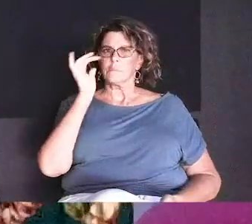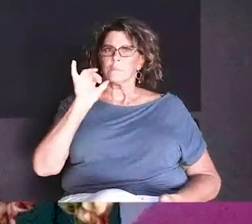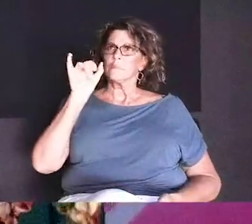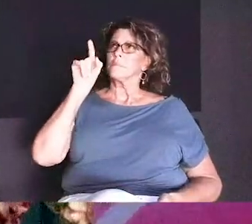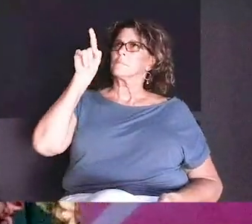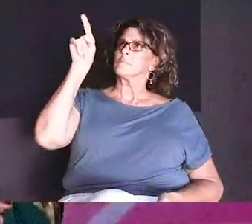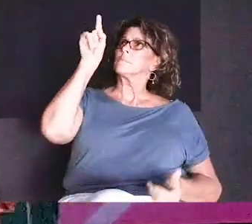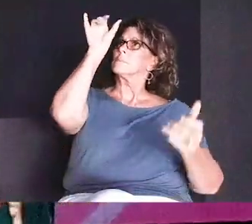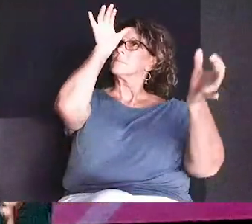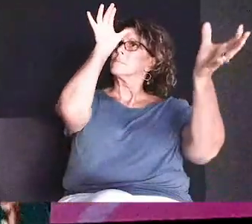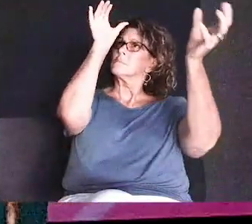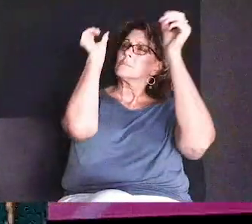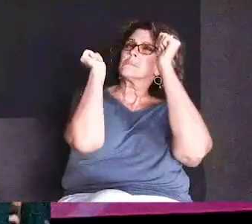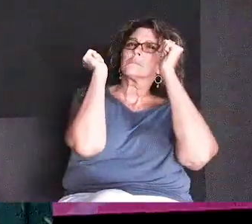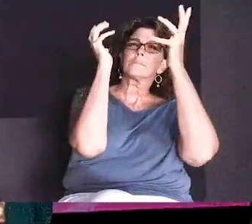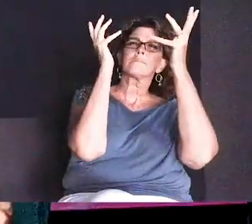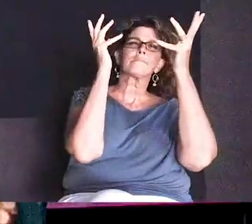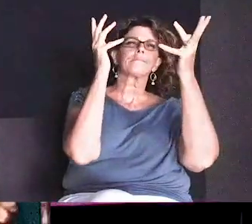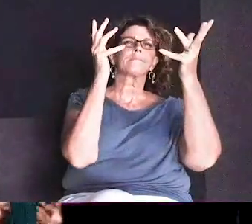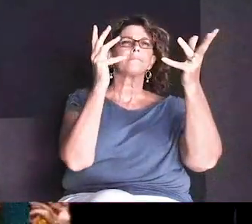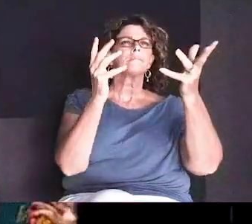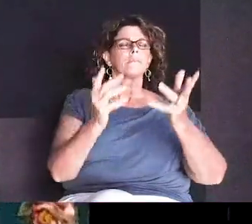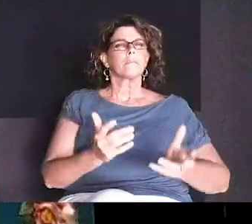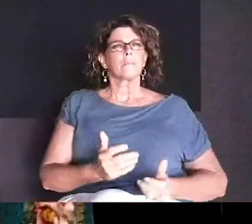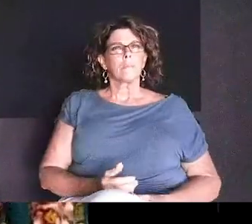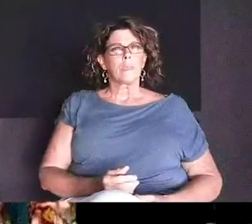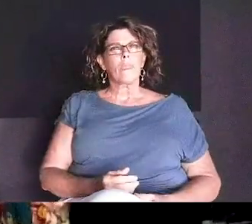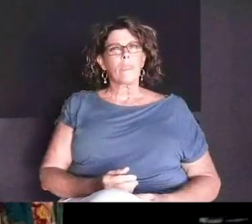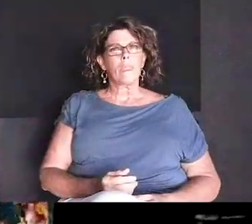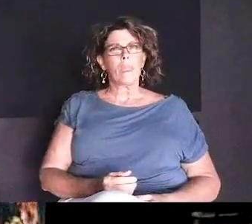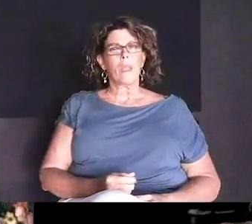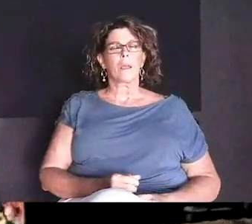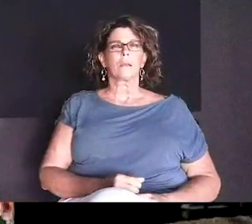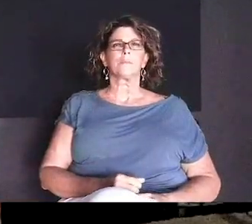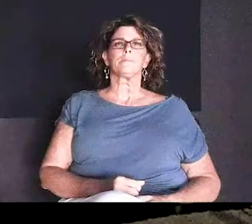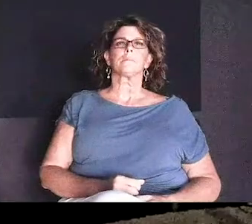the image of the Father